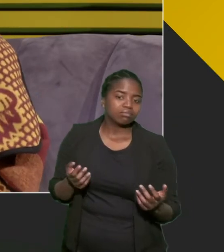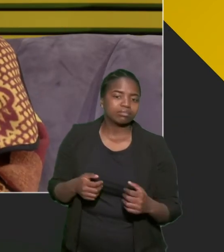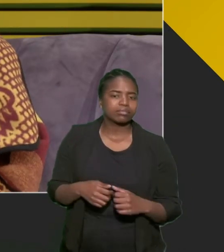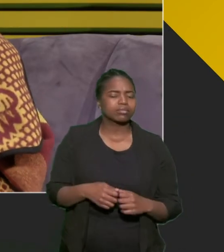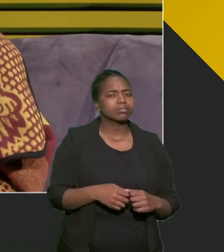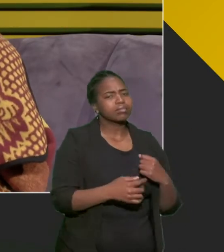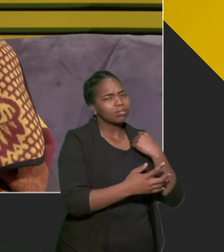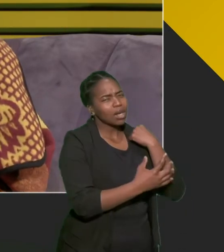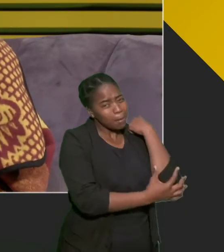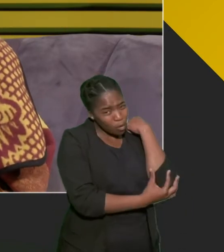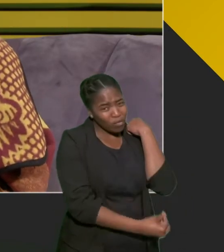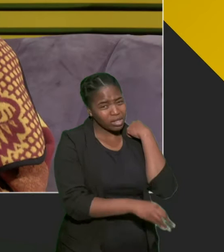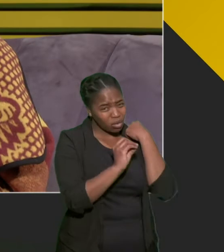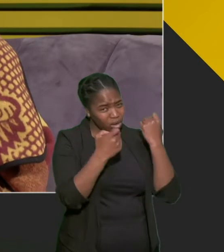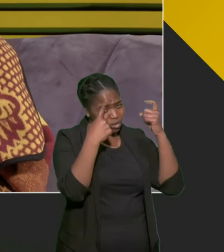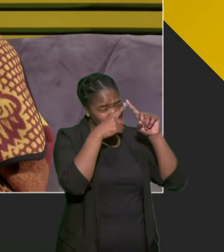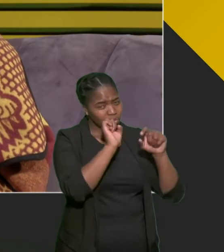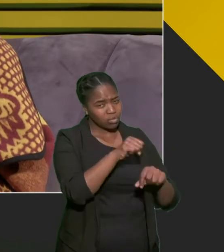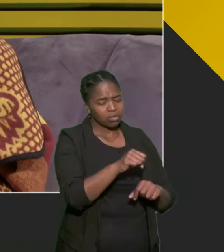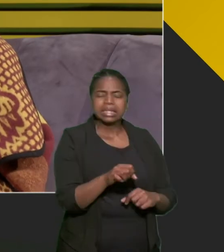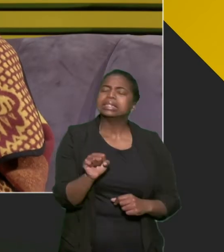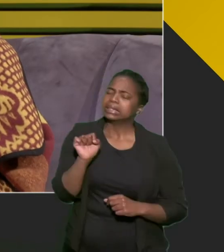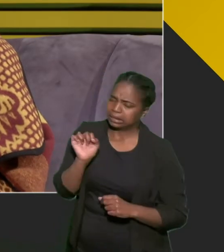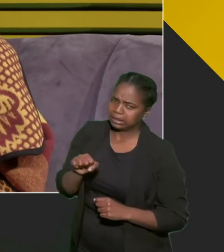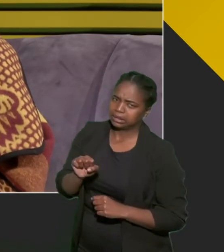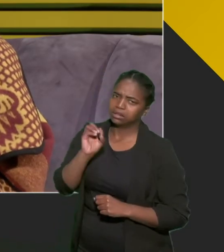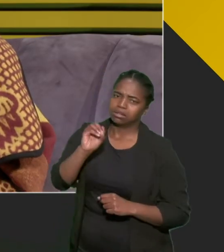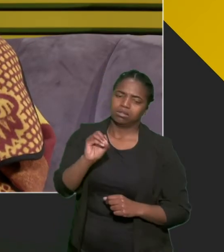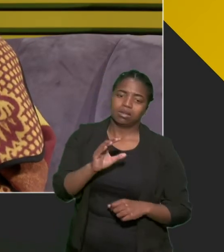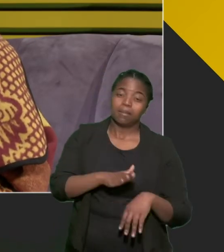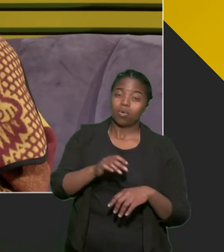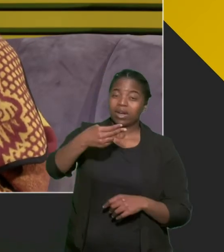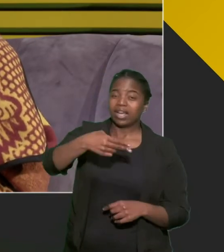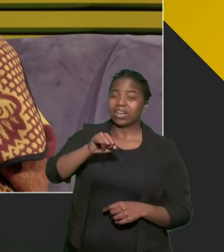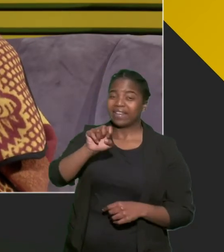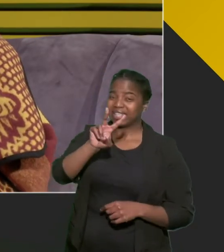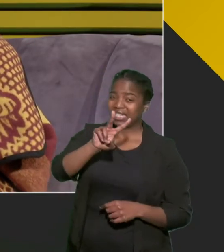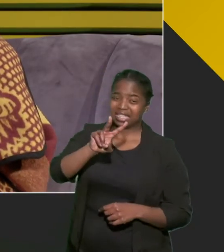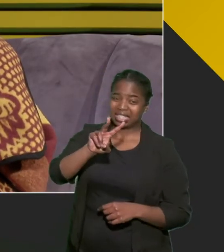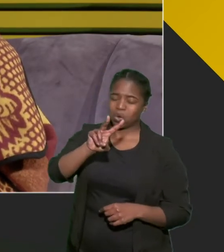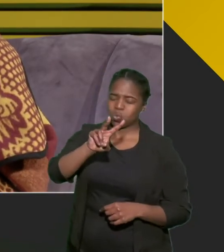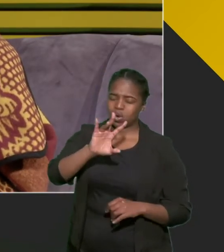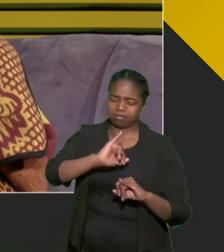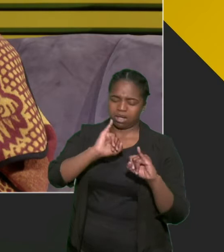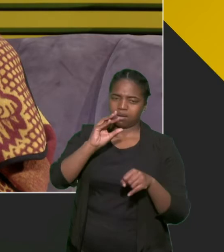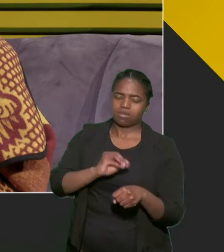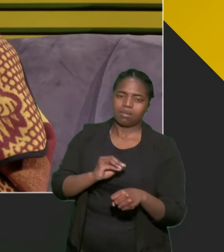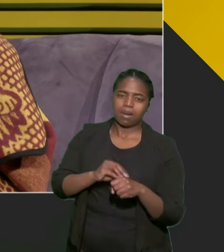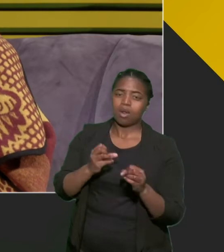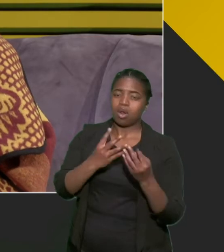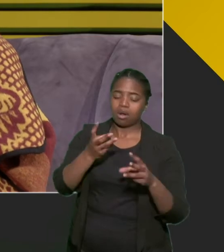Lesotho? There is extreme poverty. Yes, especially with the HIV pandemic that became a big issue with